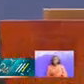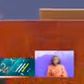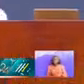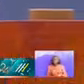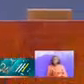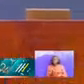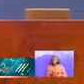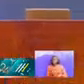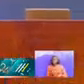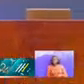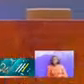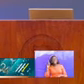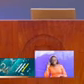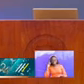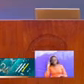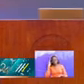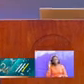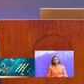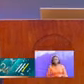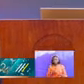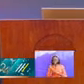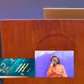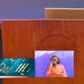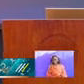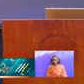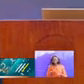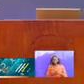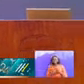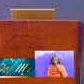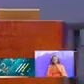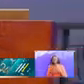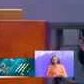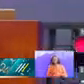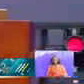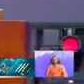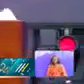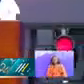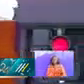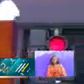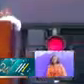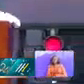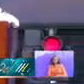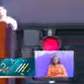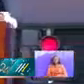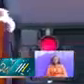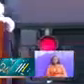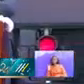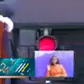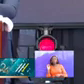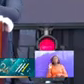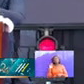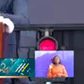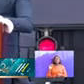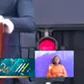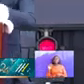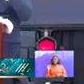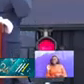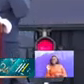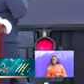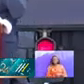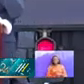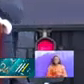I have discovered to Israel you showed them their power but to Moses you showed him his ways if there will be a